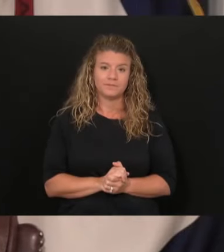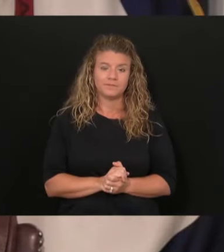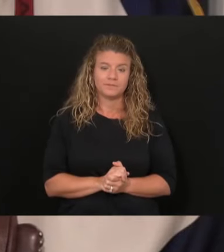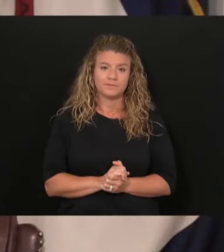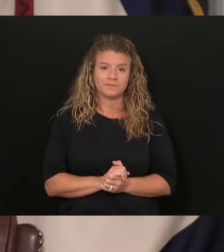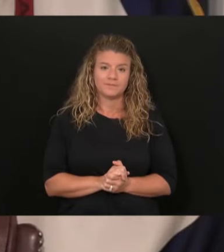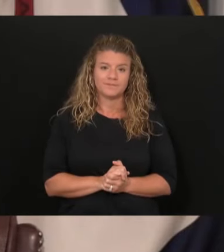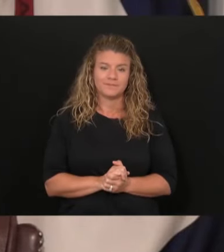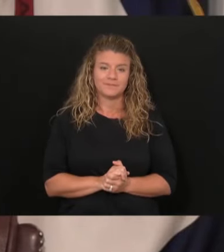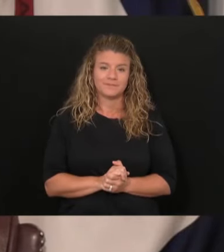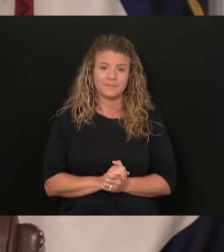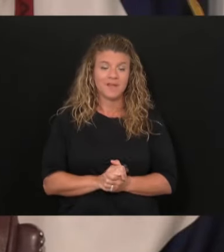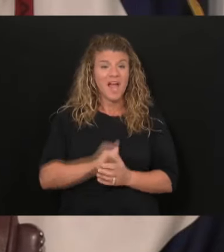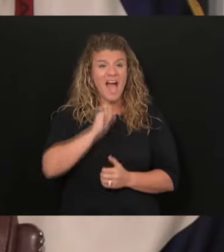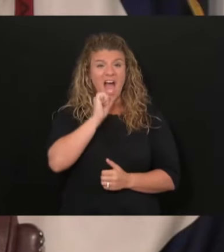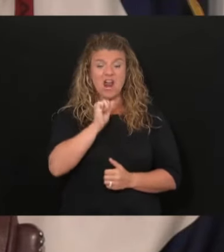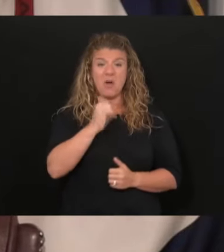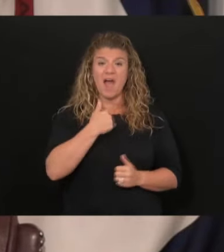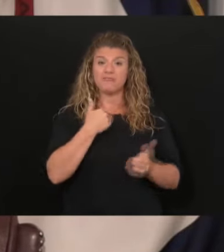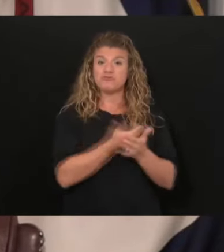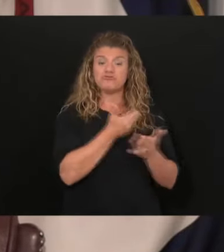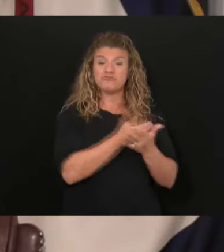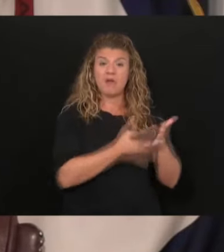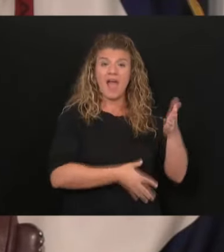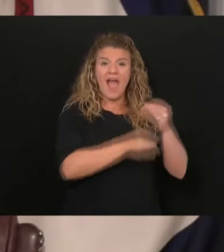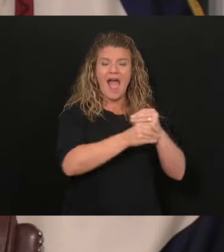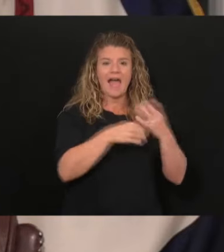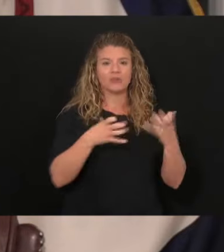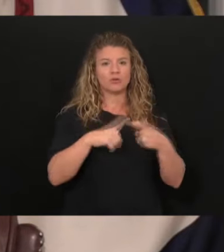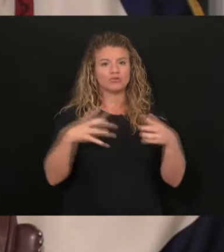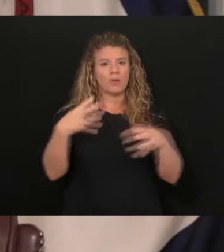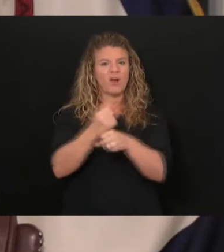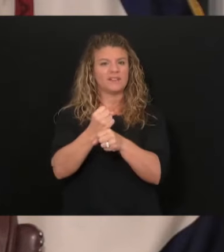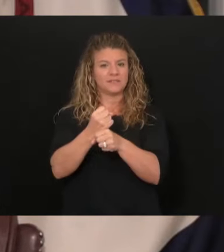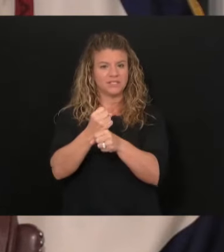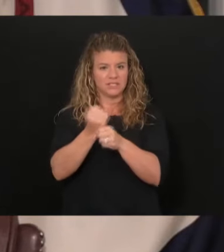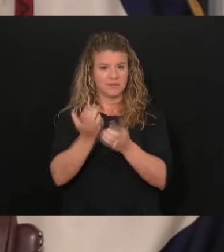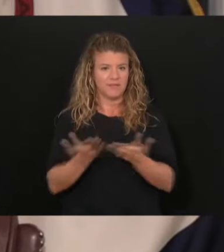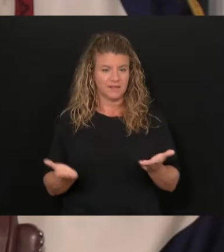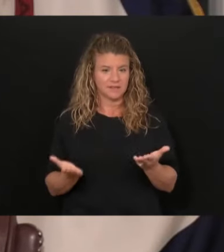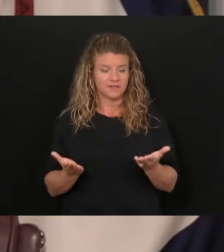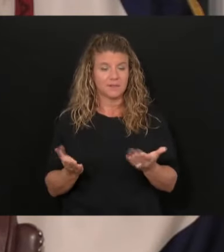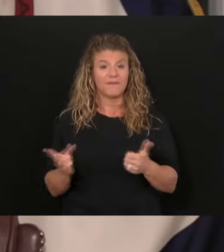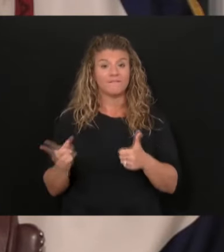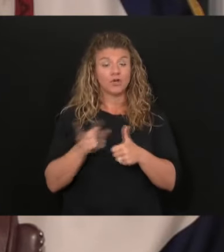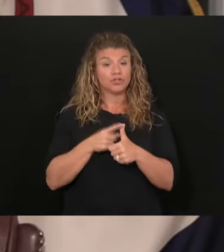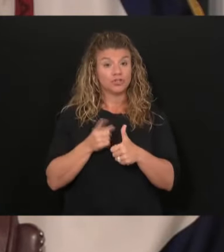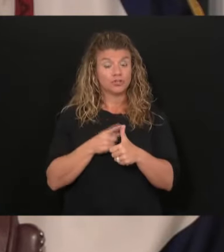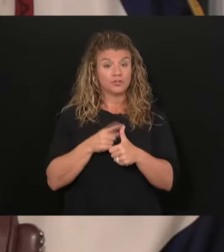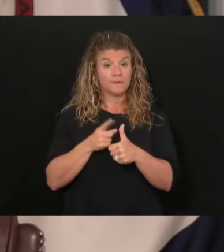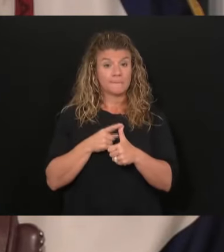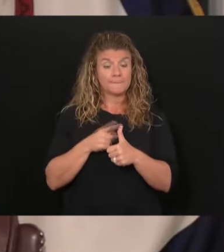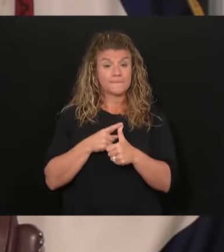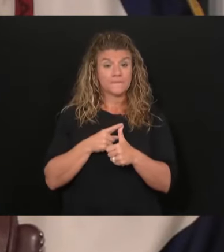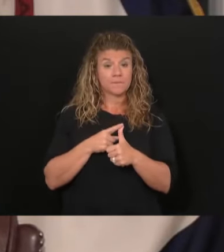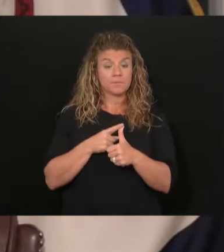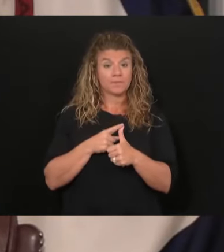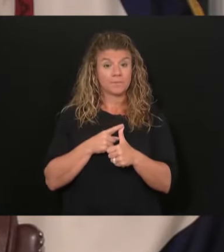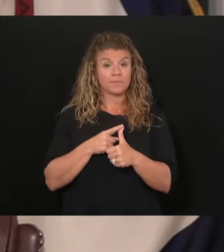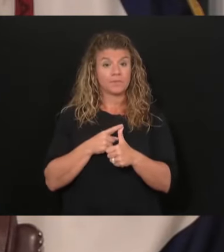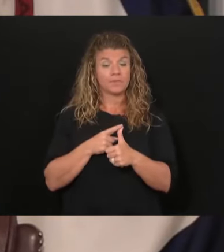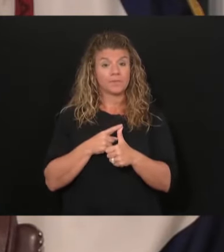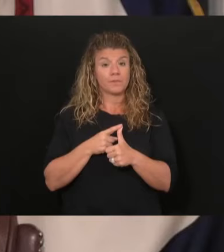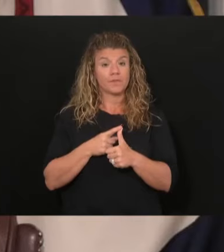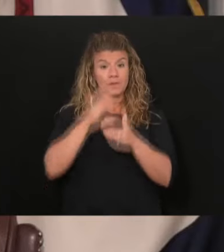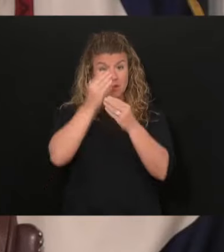rehash, and I'll do that very quickly. But first and foremost, to all those that are